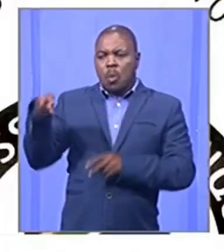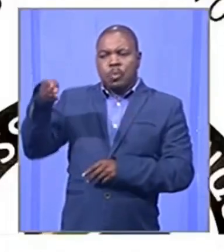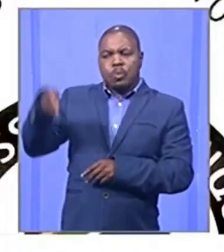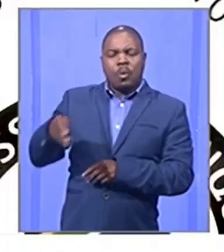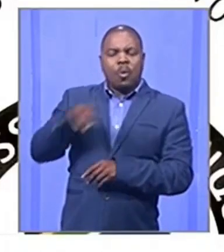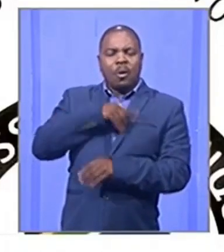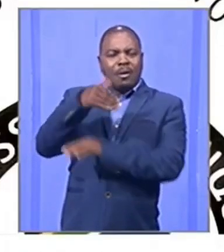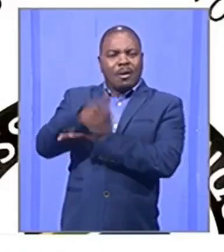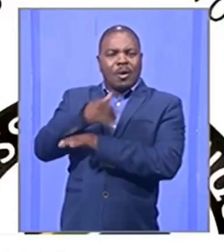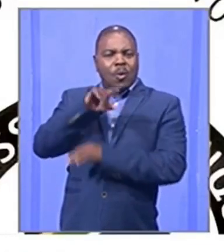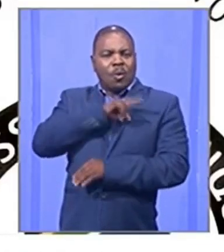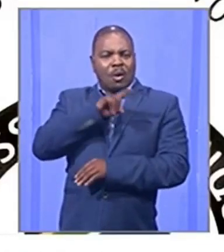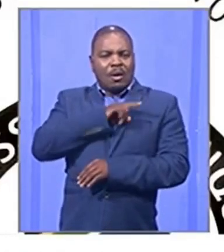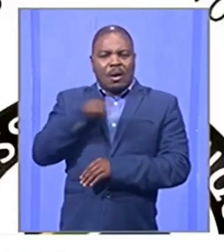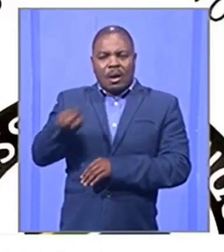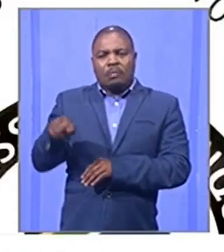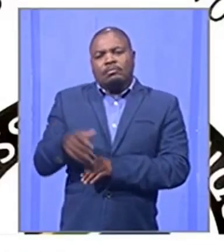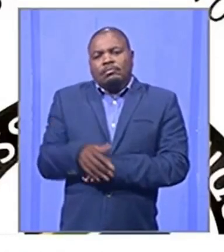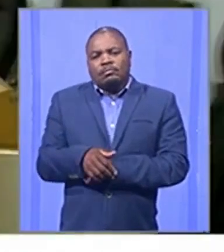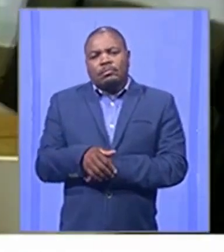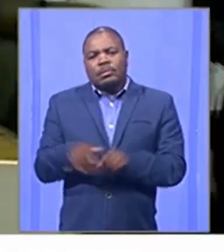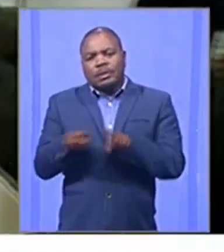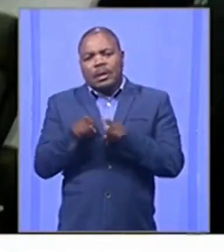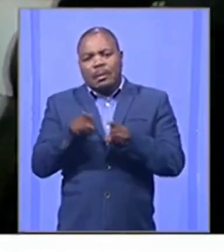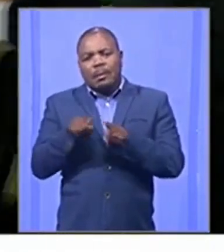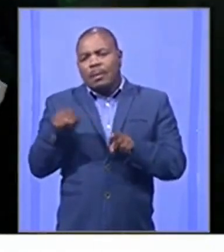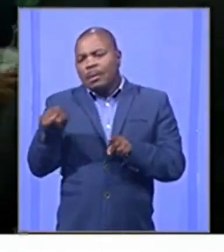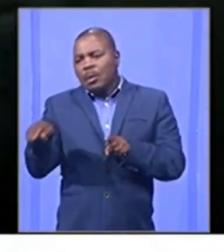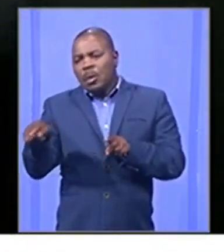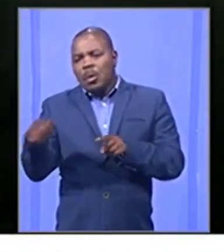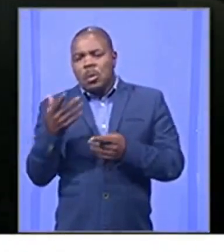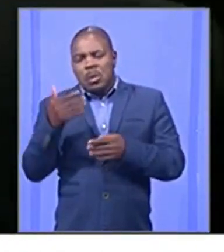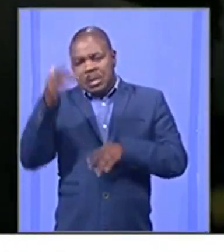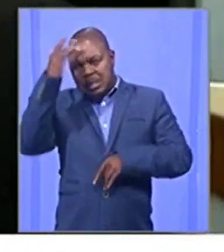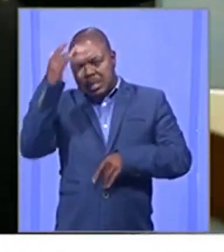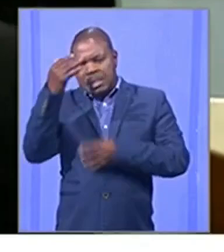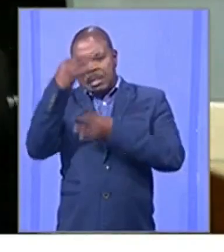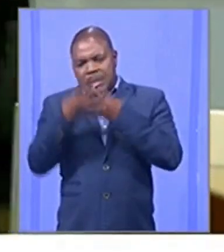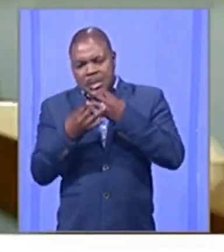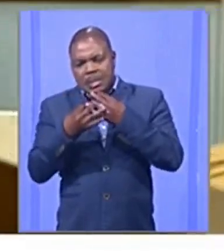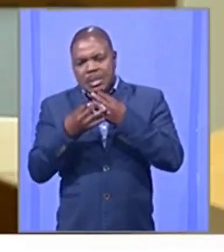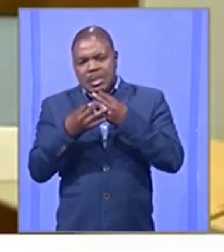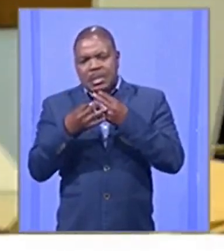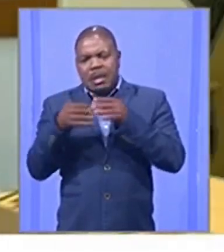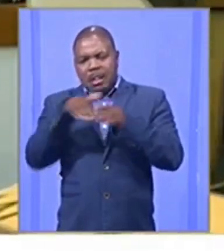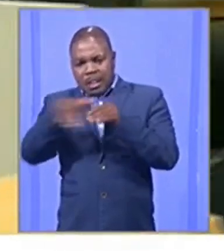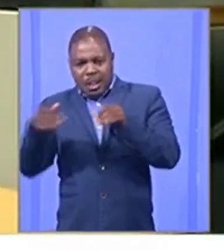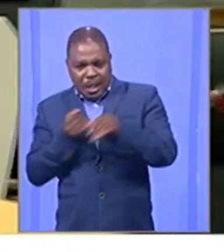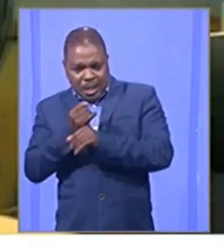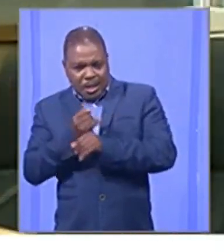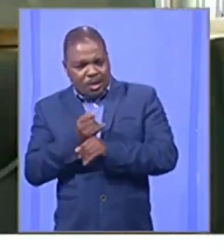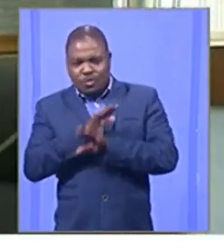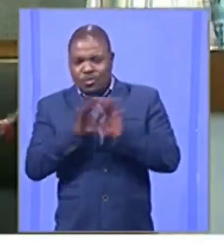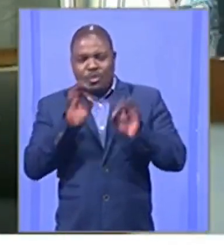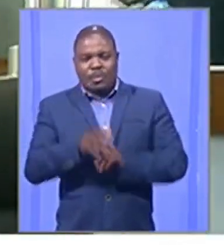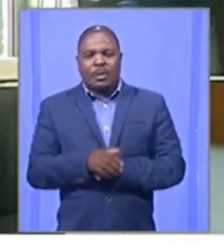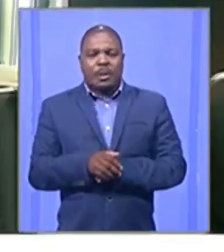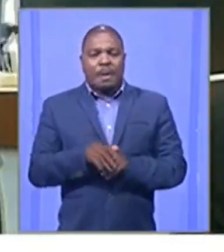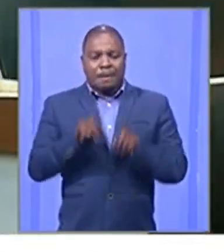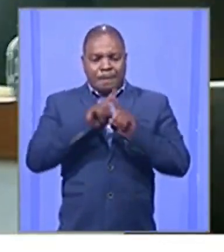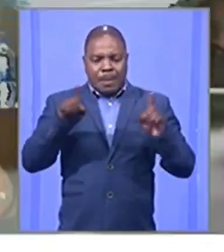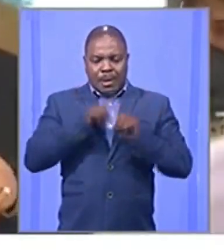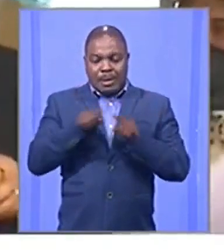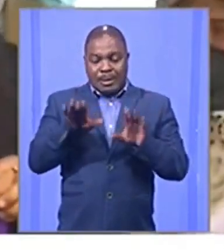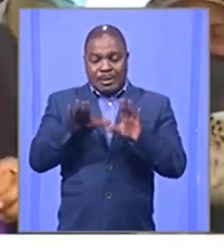parola ya kalafi e ka se tsewe jaaka karolo ya katlholo ya moporesidente wa maloba. Go beegwa fa e le fela mokomišenara wa ditirelo